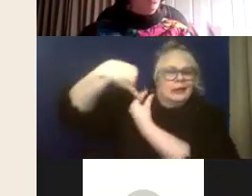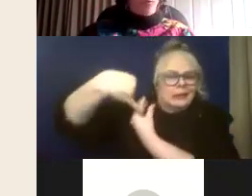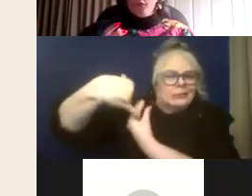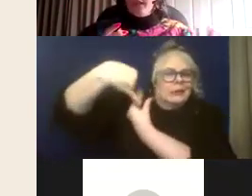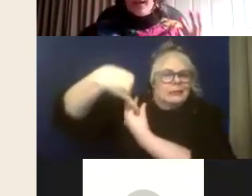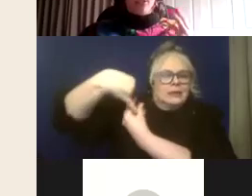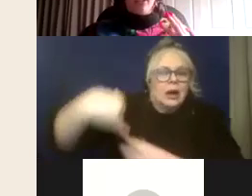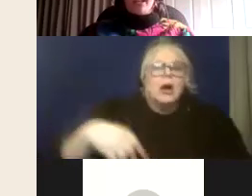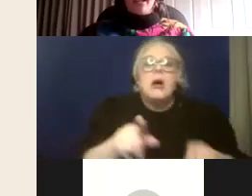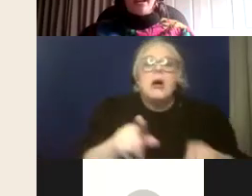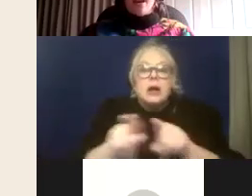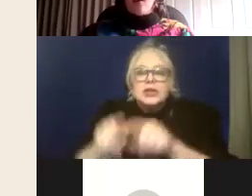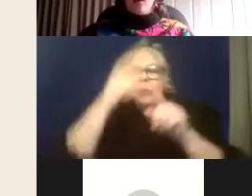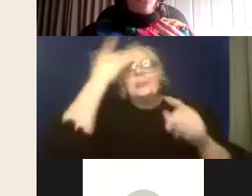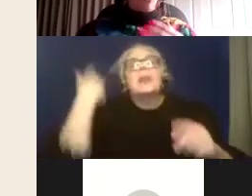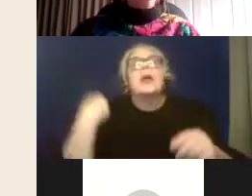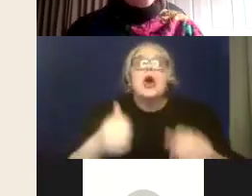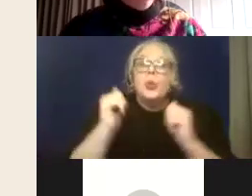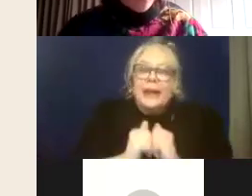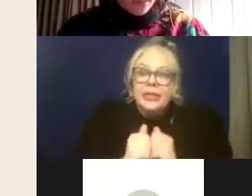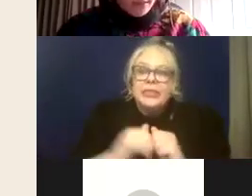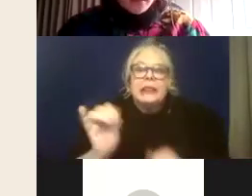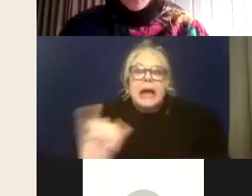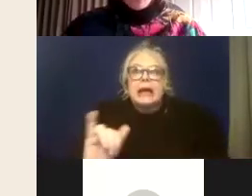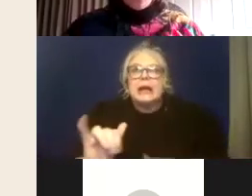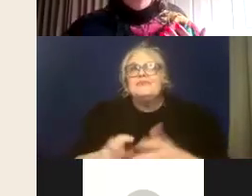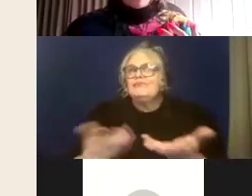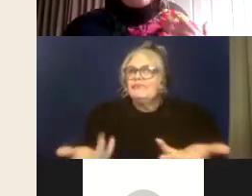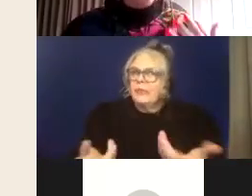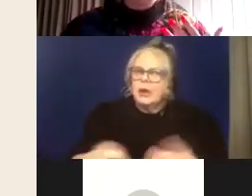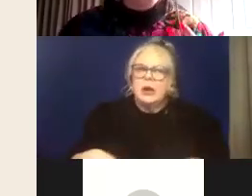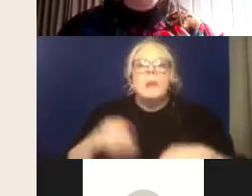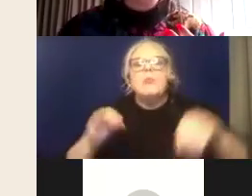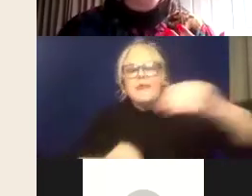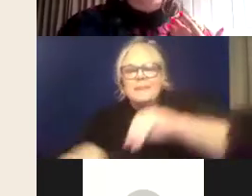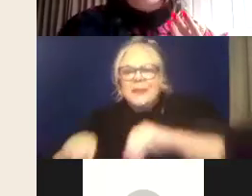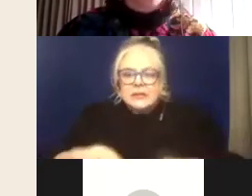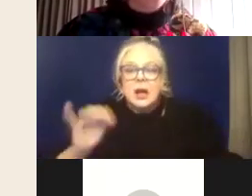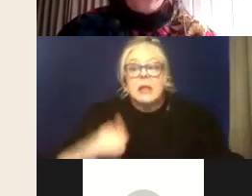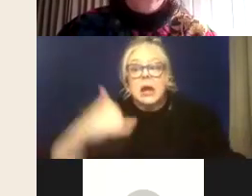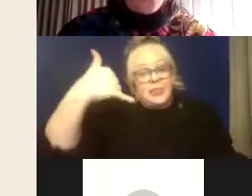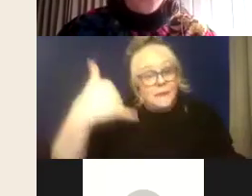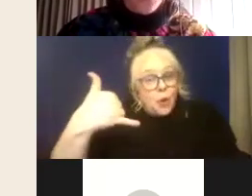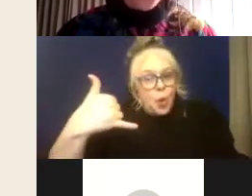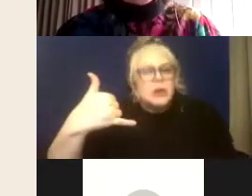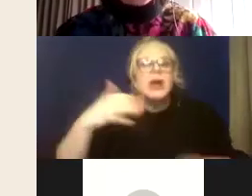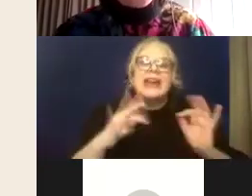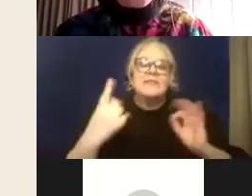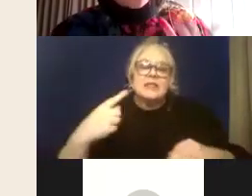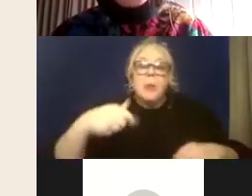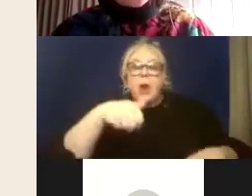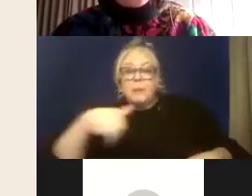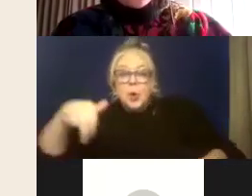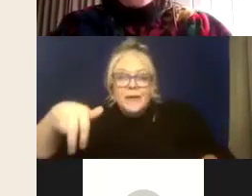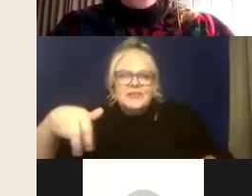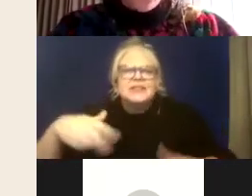legs move, not understanding how a dog really runs, and things like a shadow not being there when someone jumps.